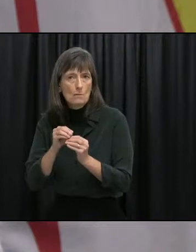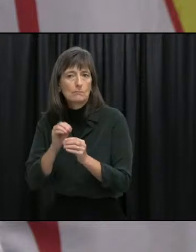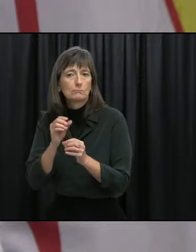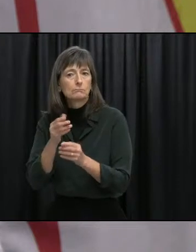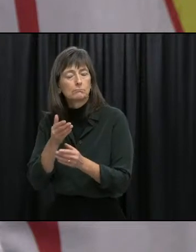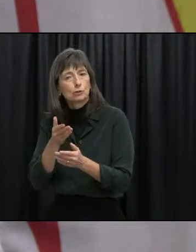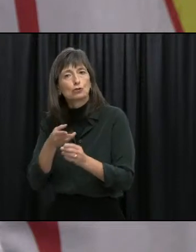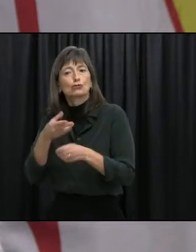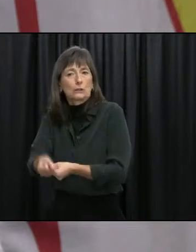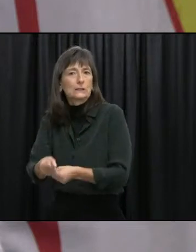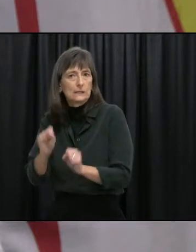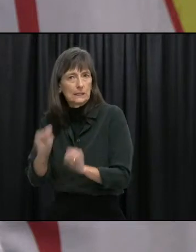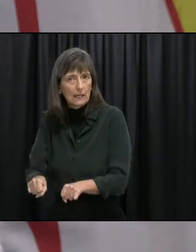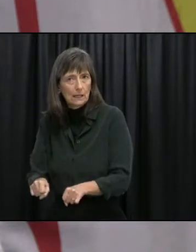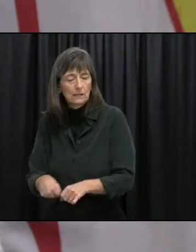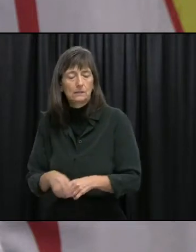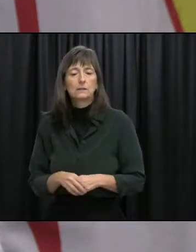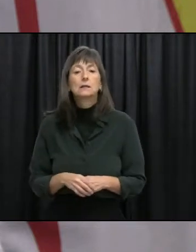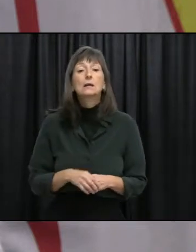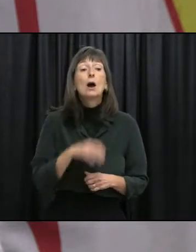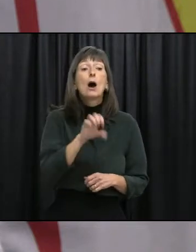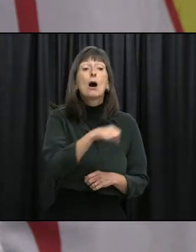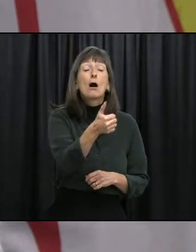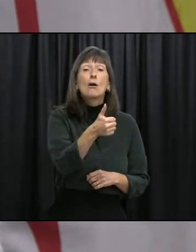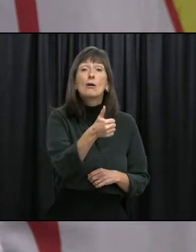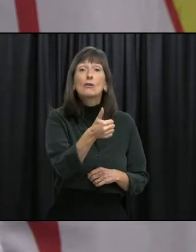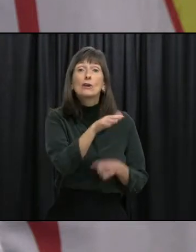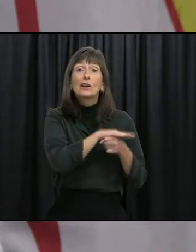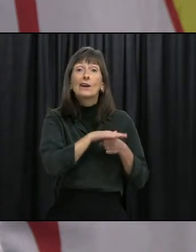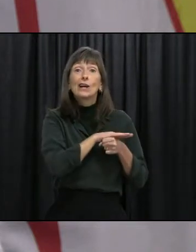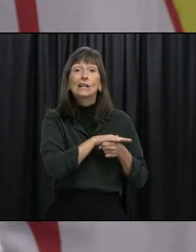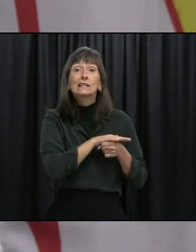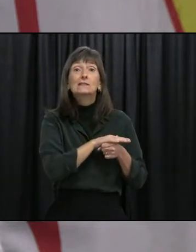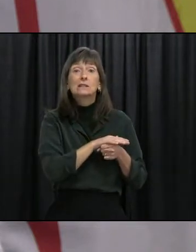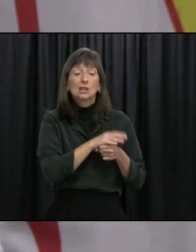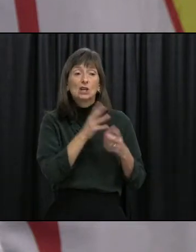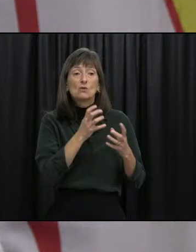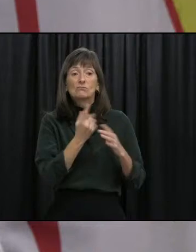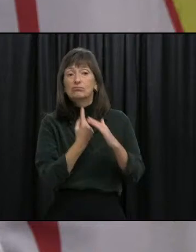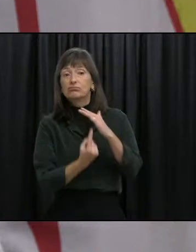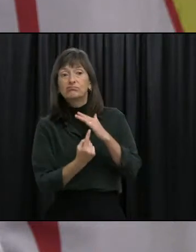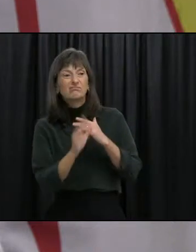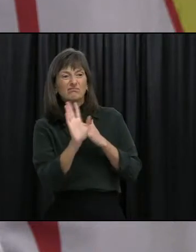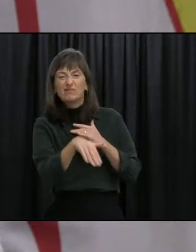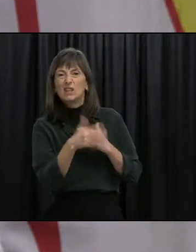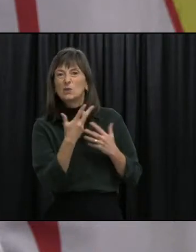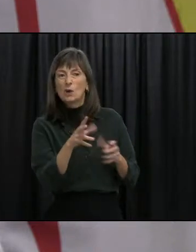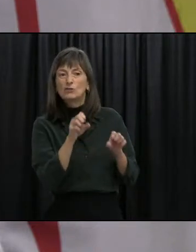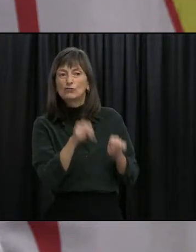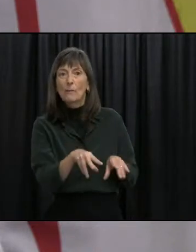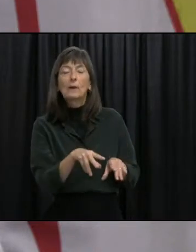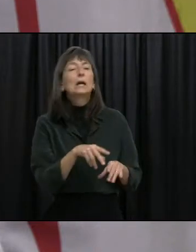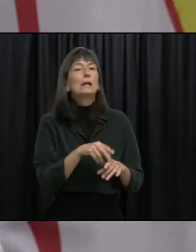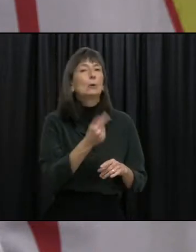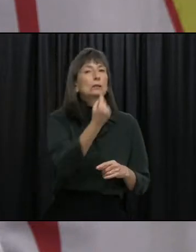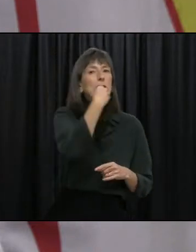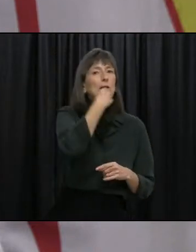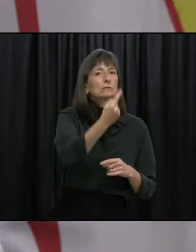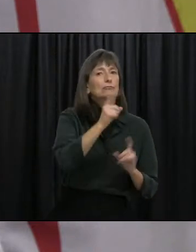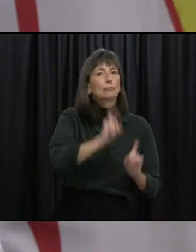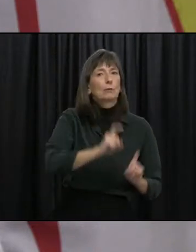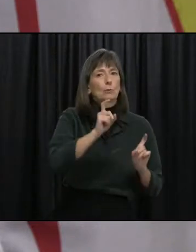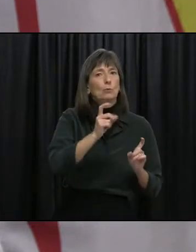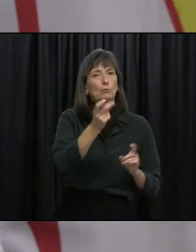test on entry are looking at alternatives to the isolation in that initial, like if you're thinking about